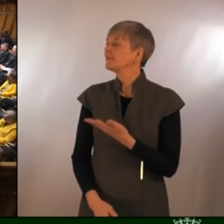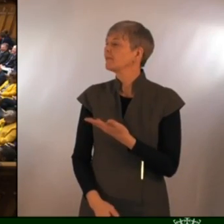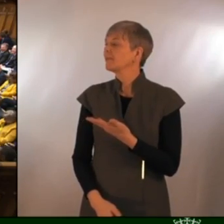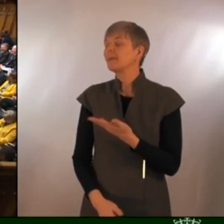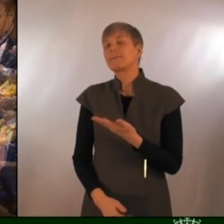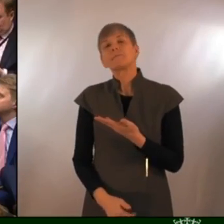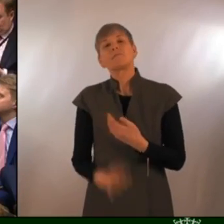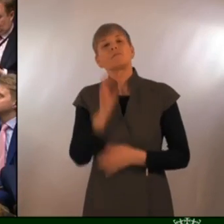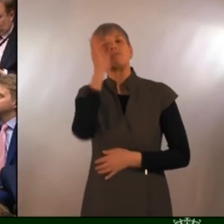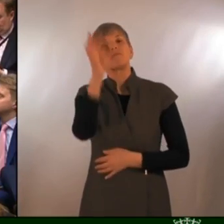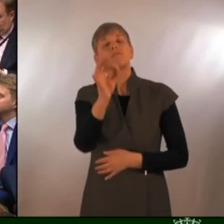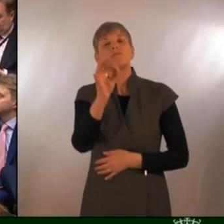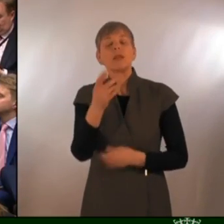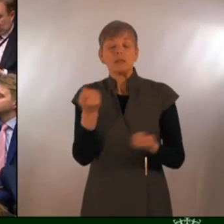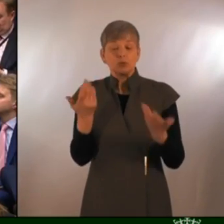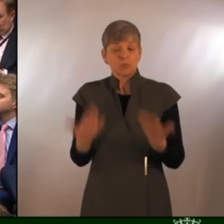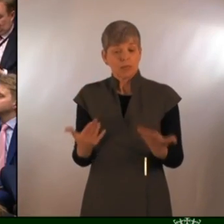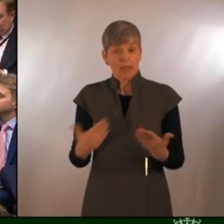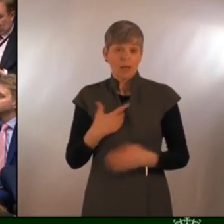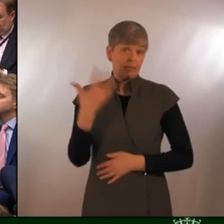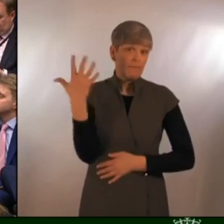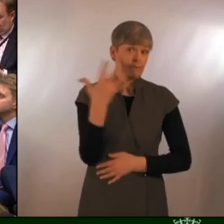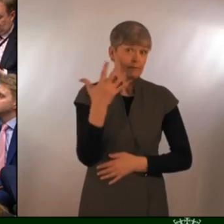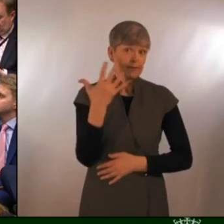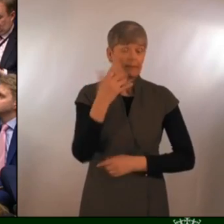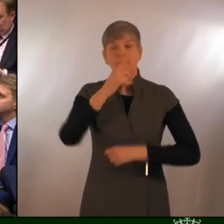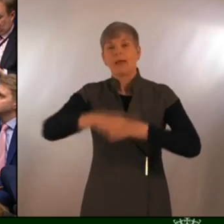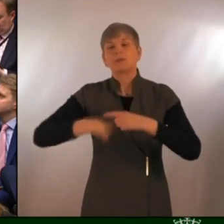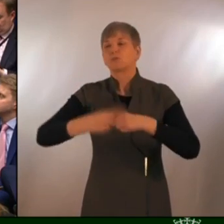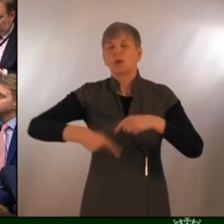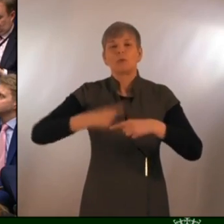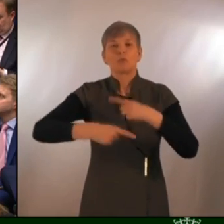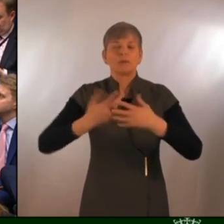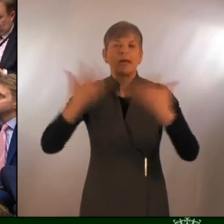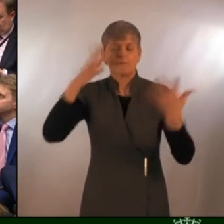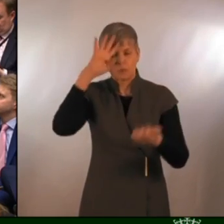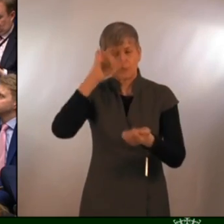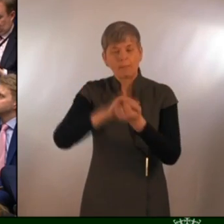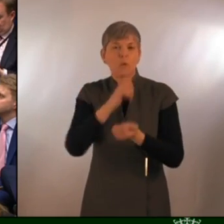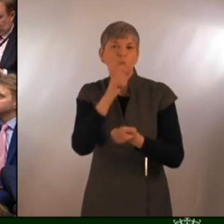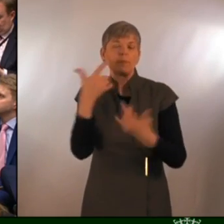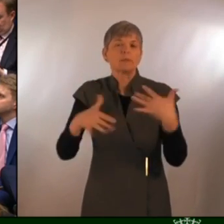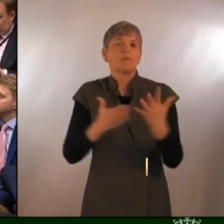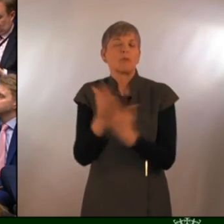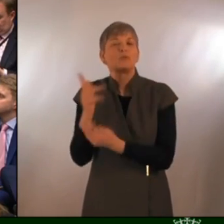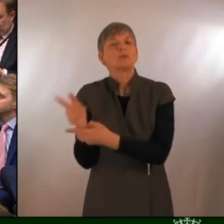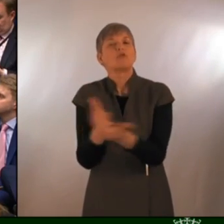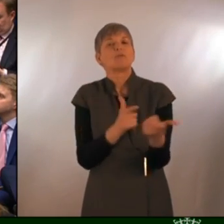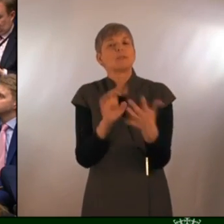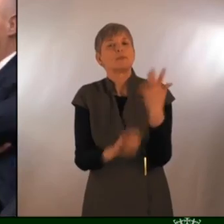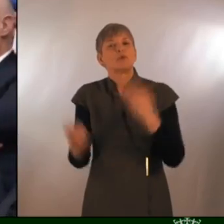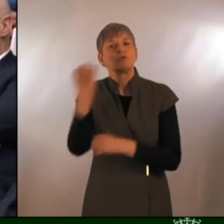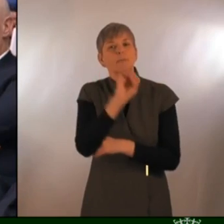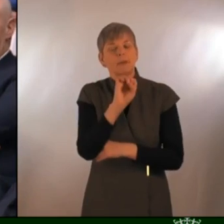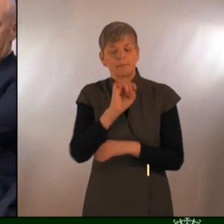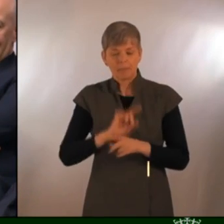in memory of victims of terrorism across Europe. Next week in my constituency of Warrington South, we'll commemorate the 27th anniversary